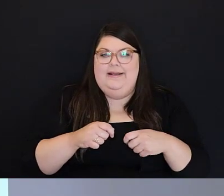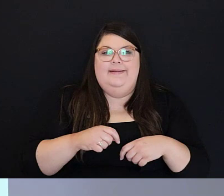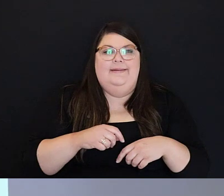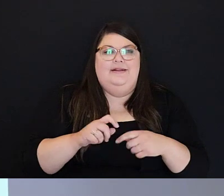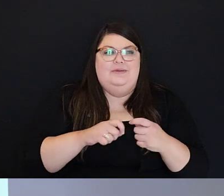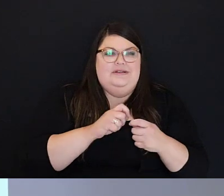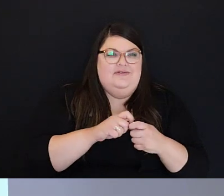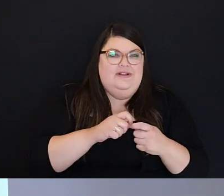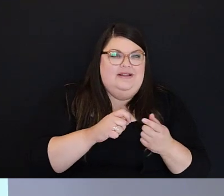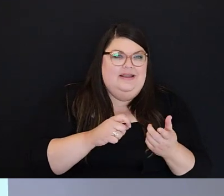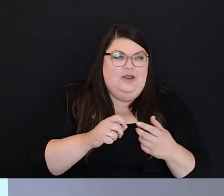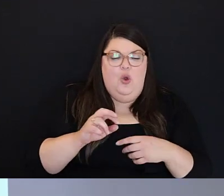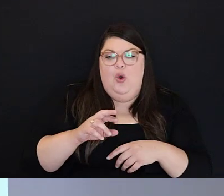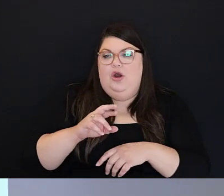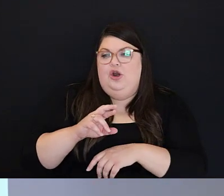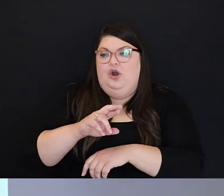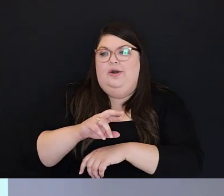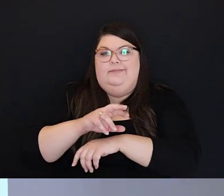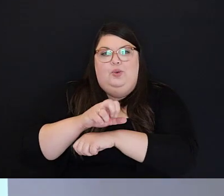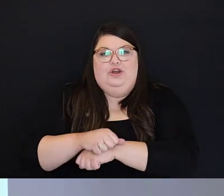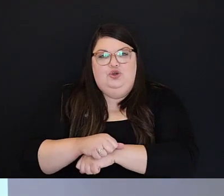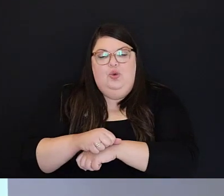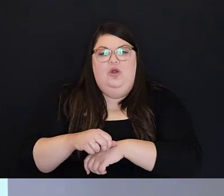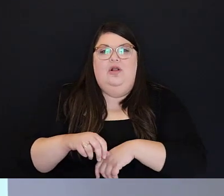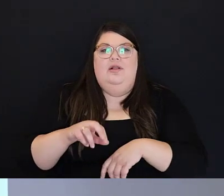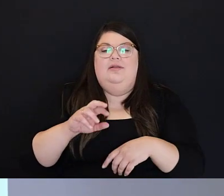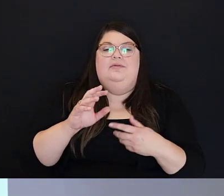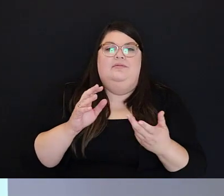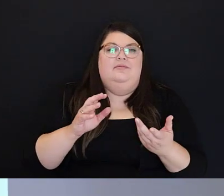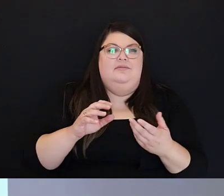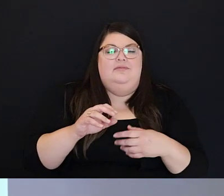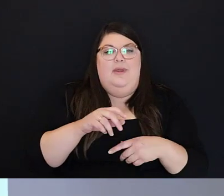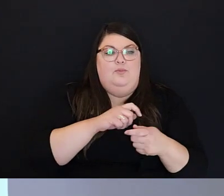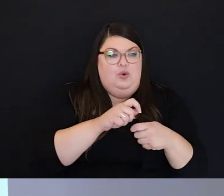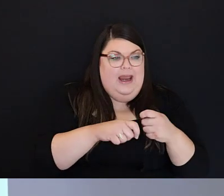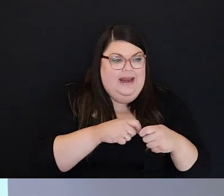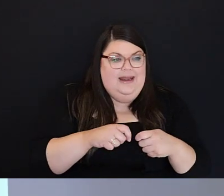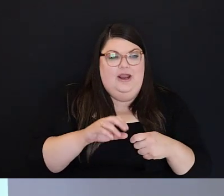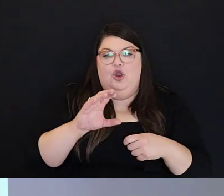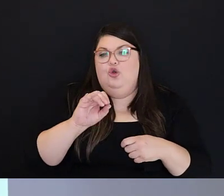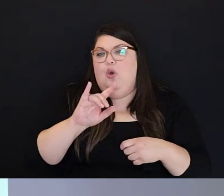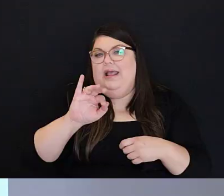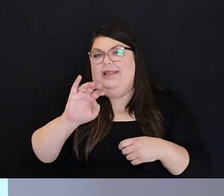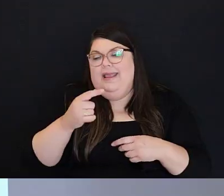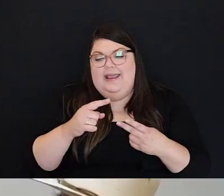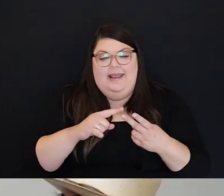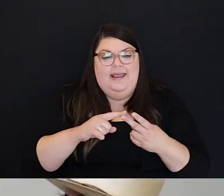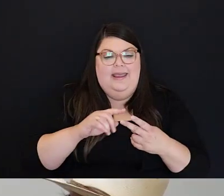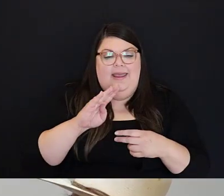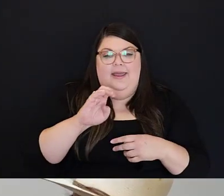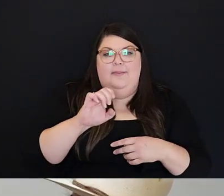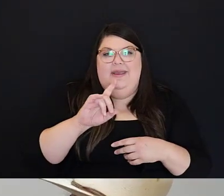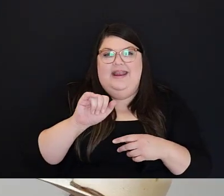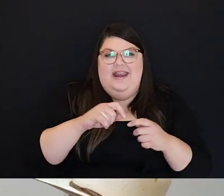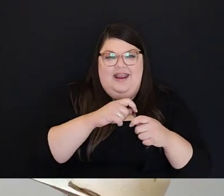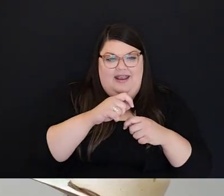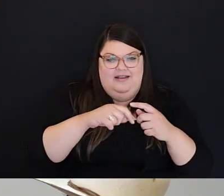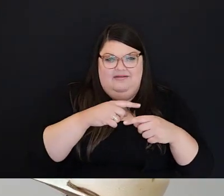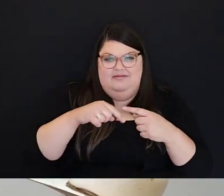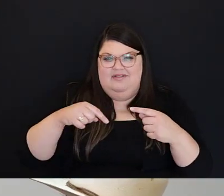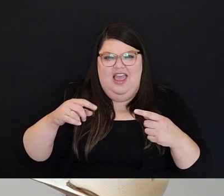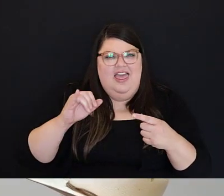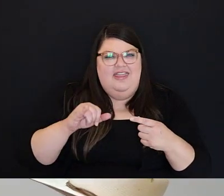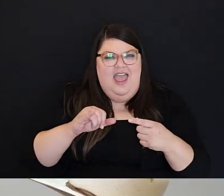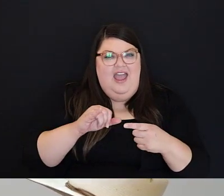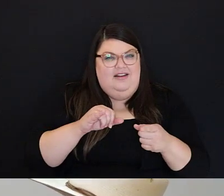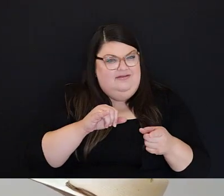what these kind of ritual actions of braiding, of coiling, of beading in your work, which Alberta, those beaded works,